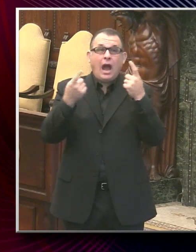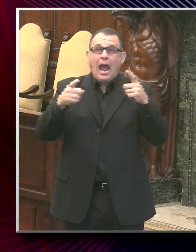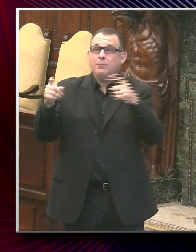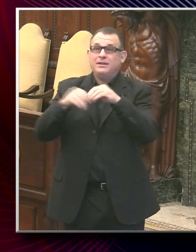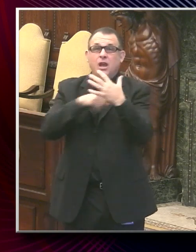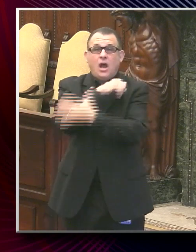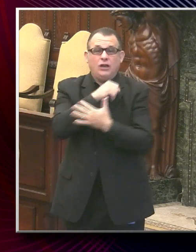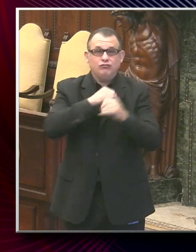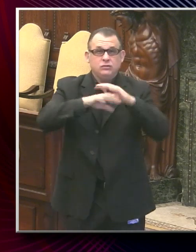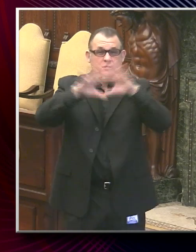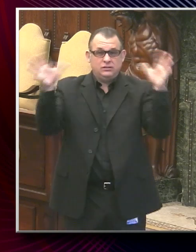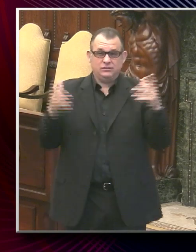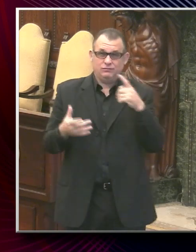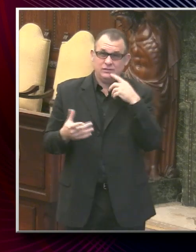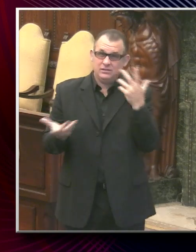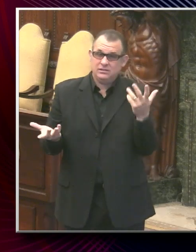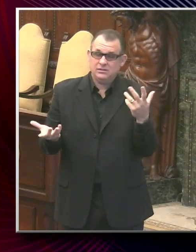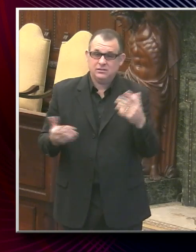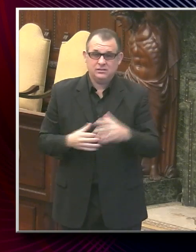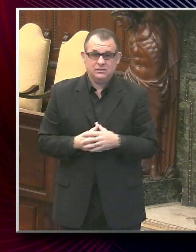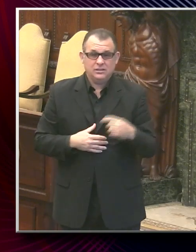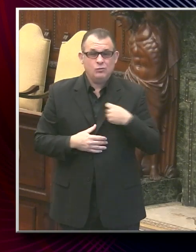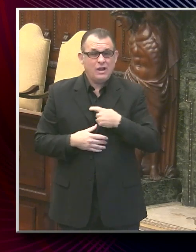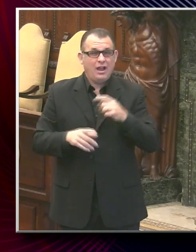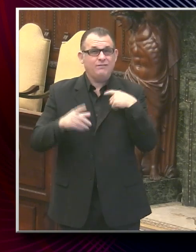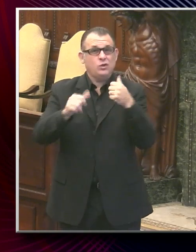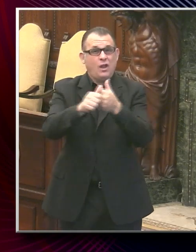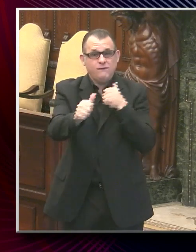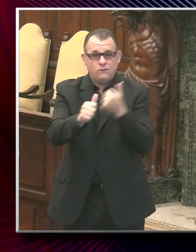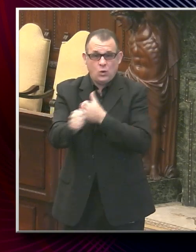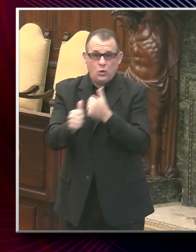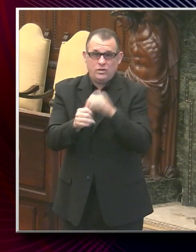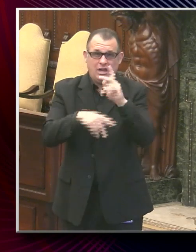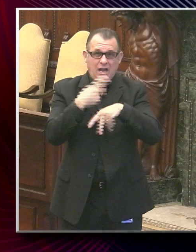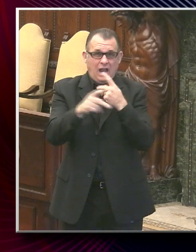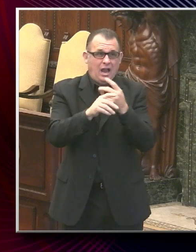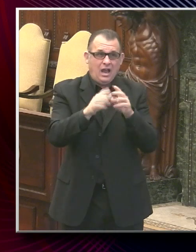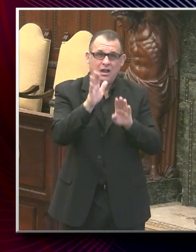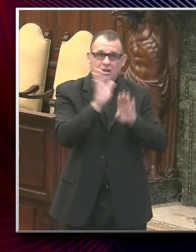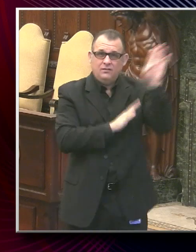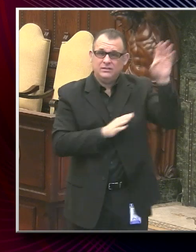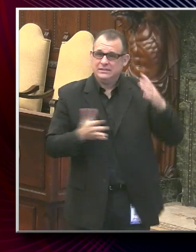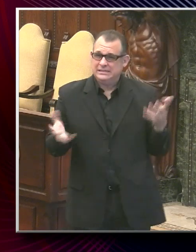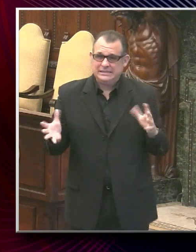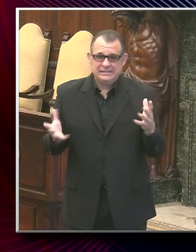period. The way for us to avoid similar increases without shutting down as we did before